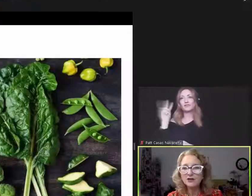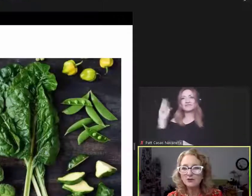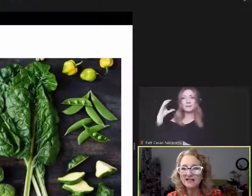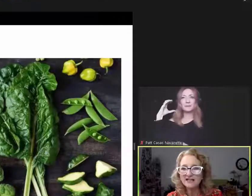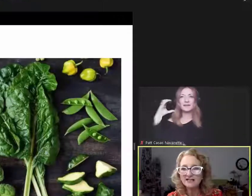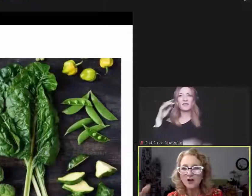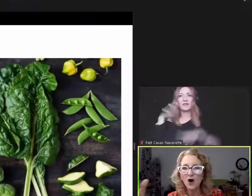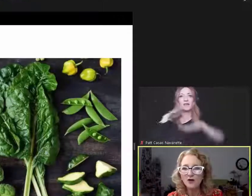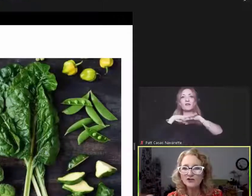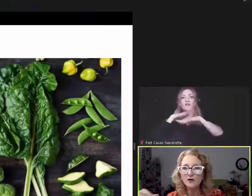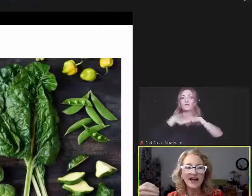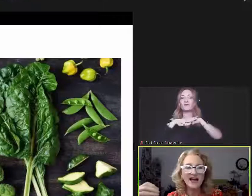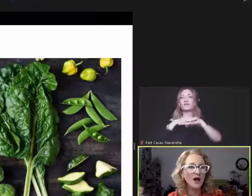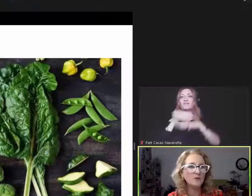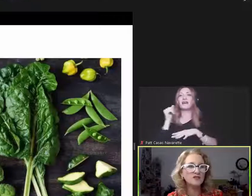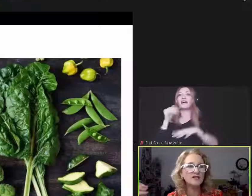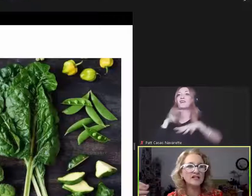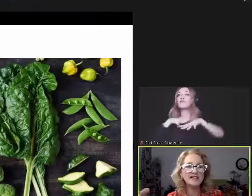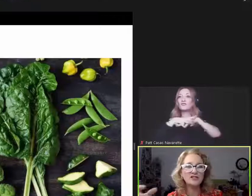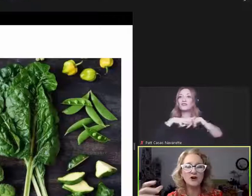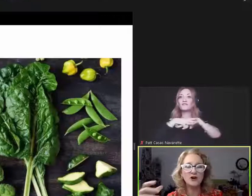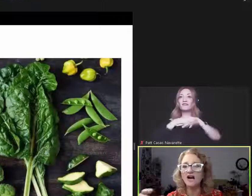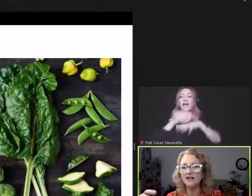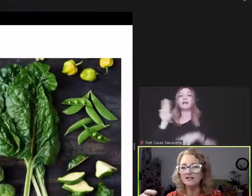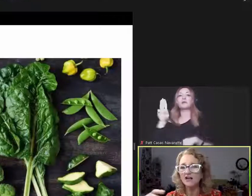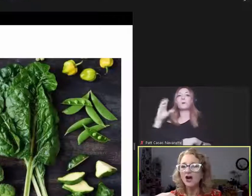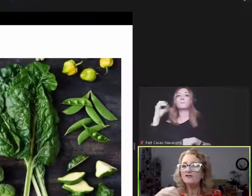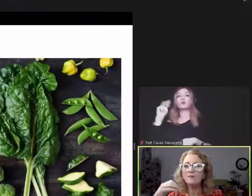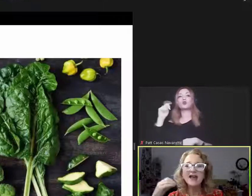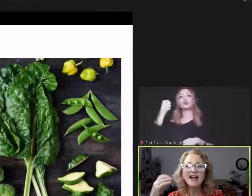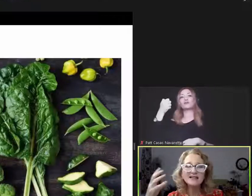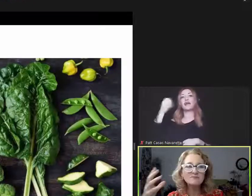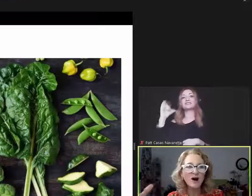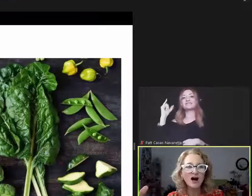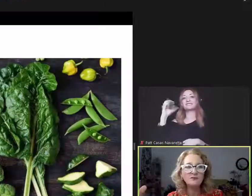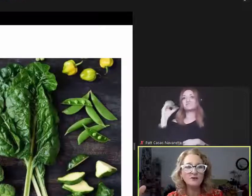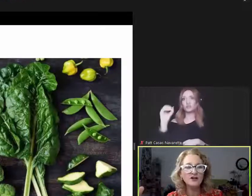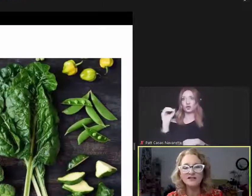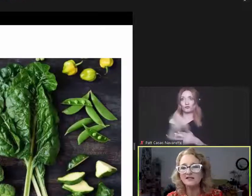spring greens also help to cleanse our gut from